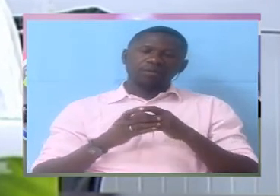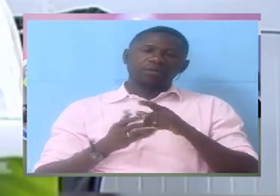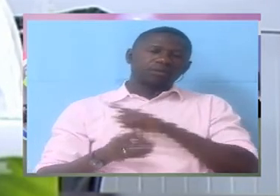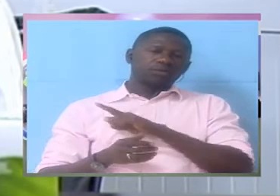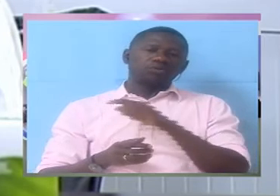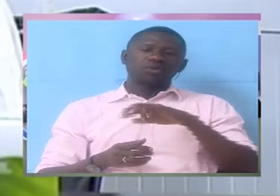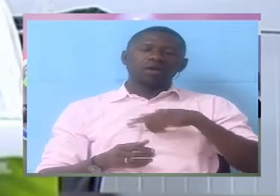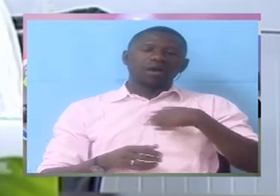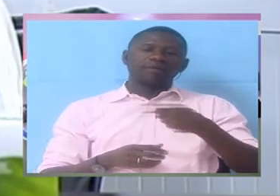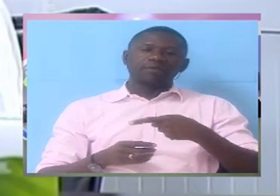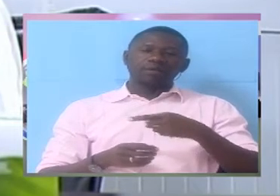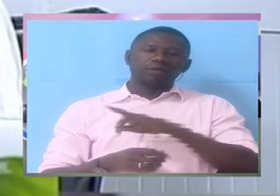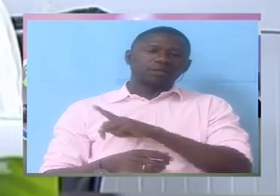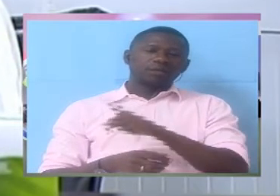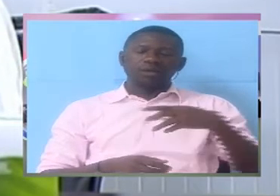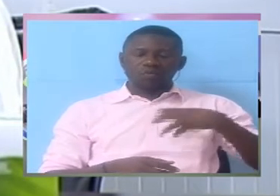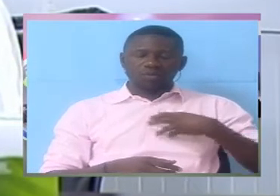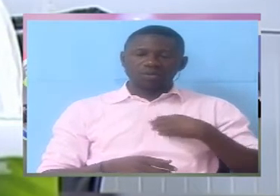use